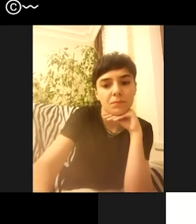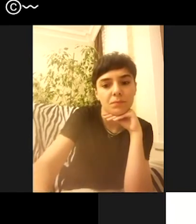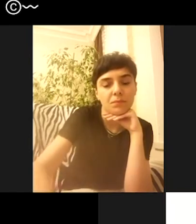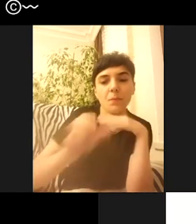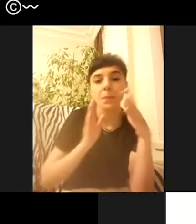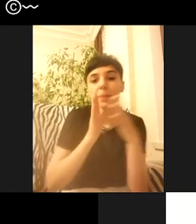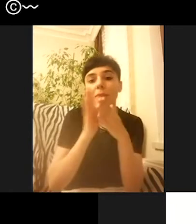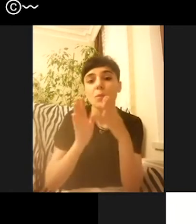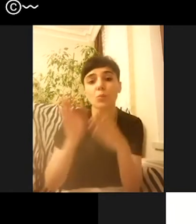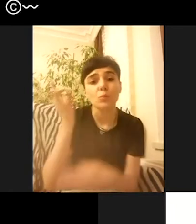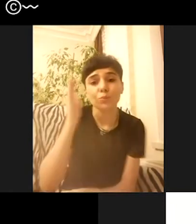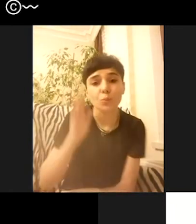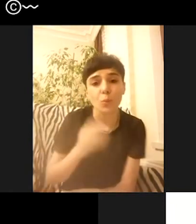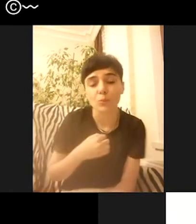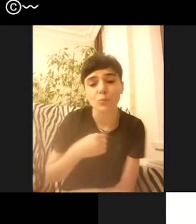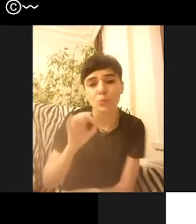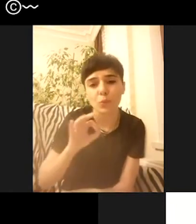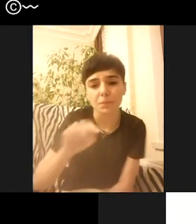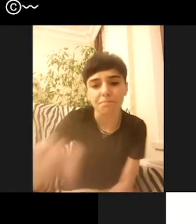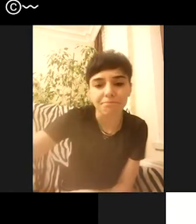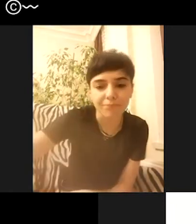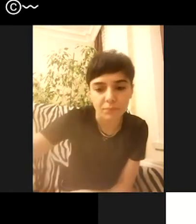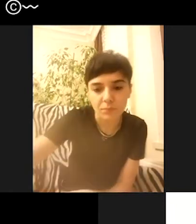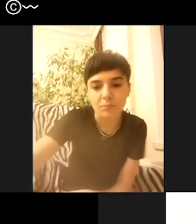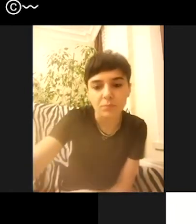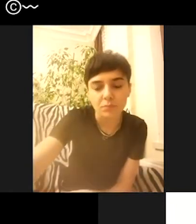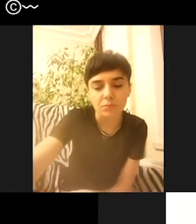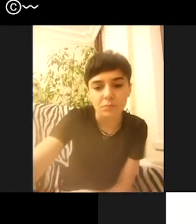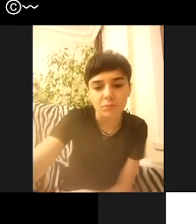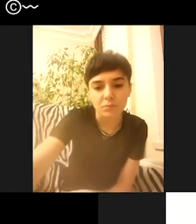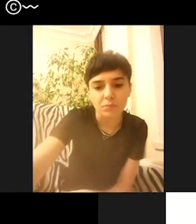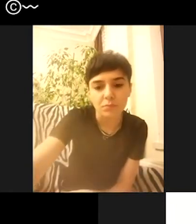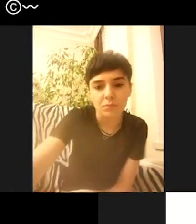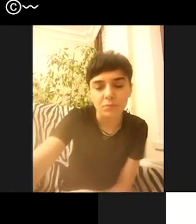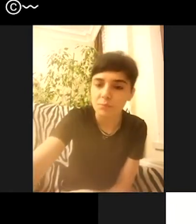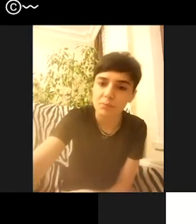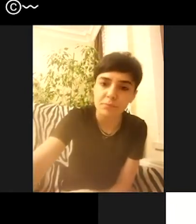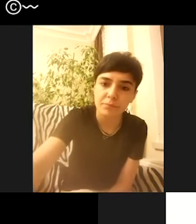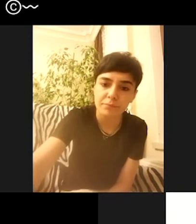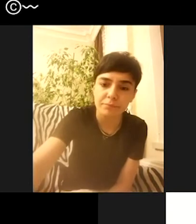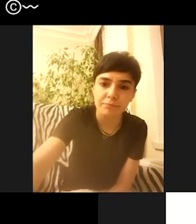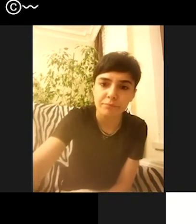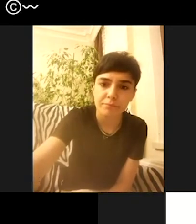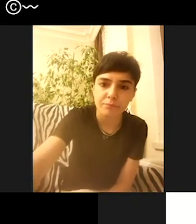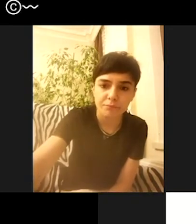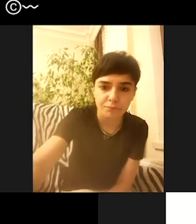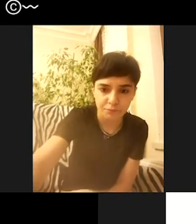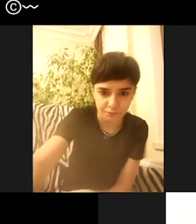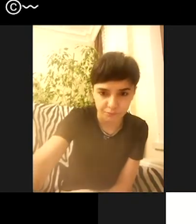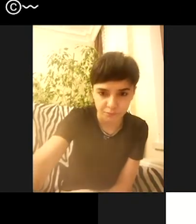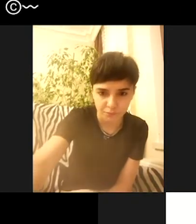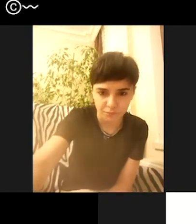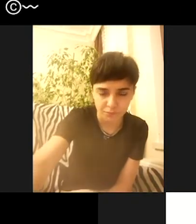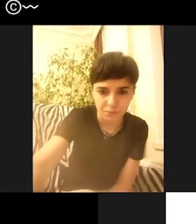colonialism system, and for me, it was like. For me to take a stand and to take this chance